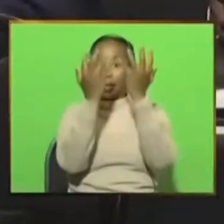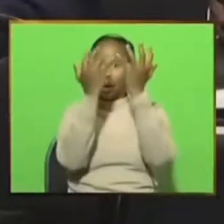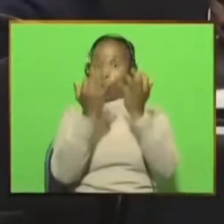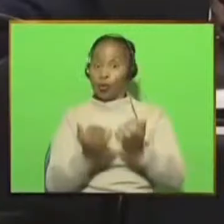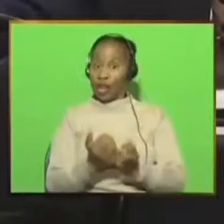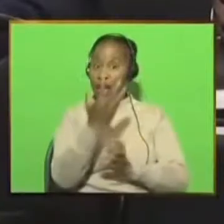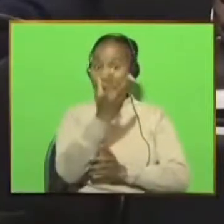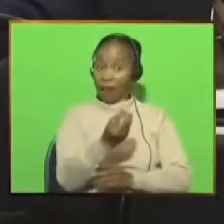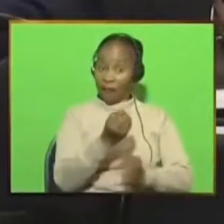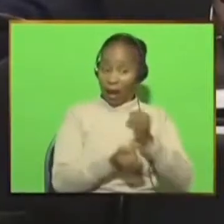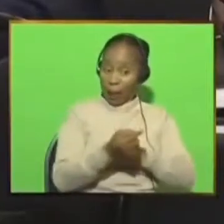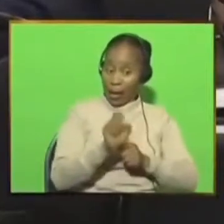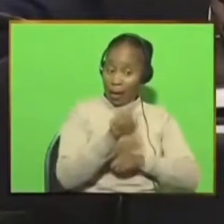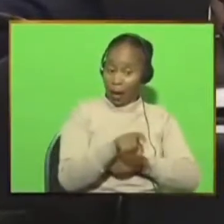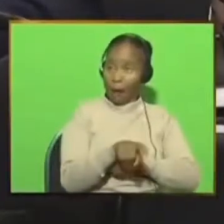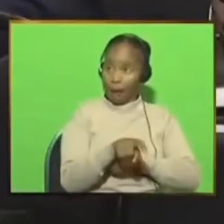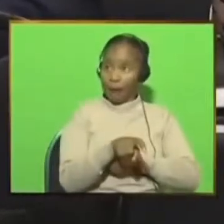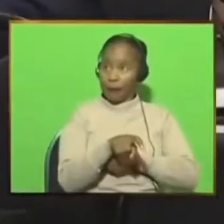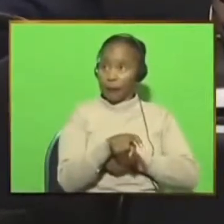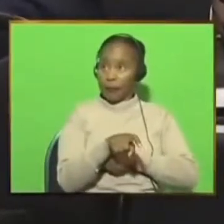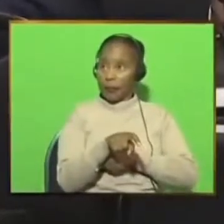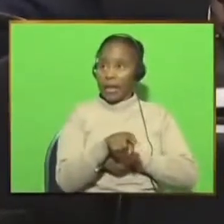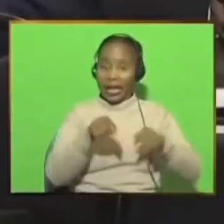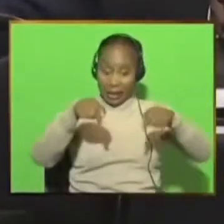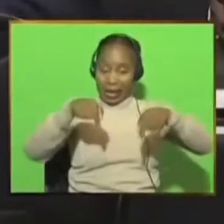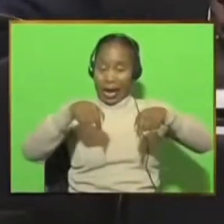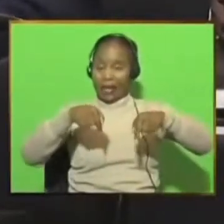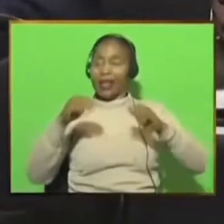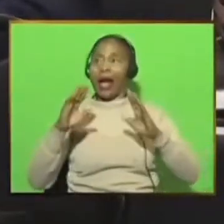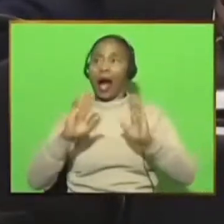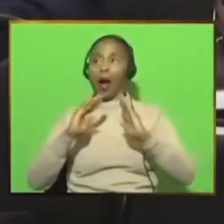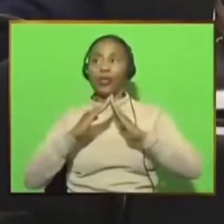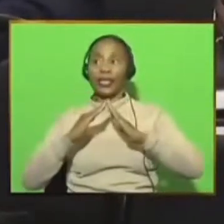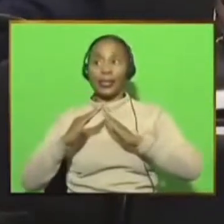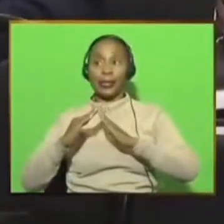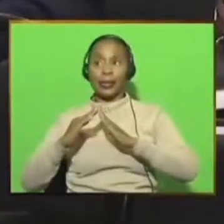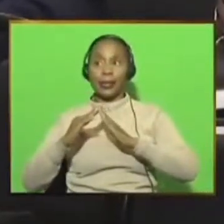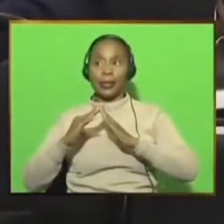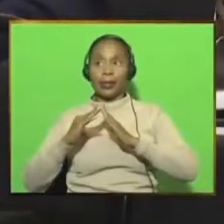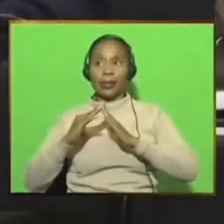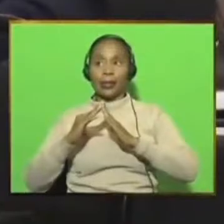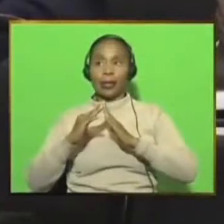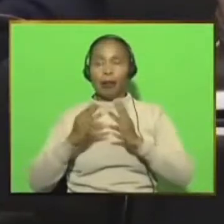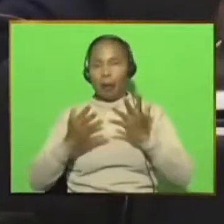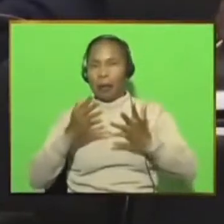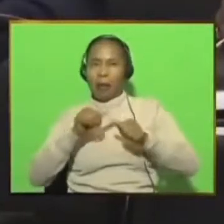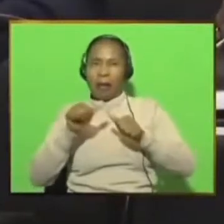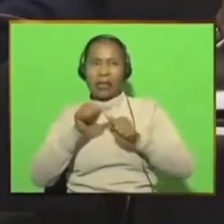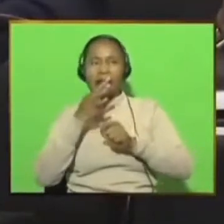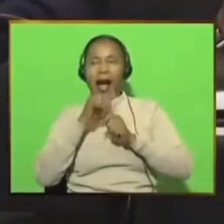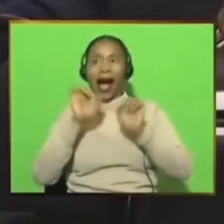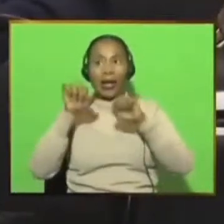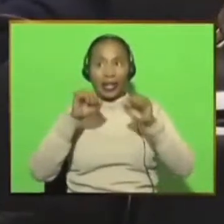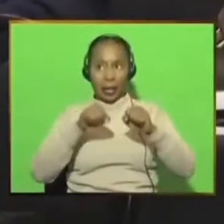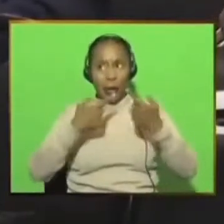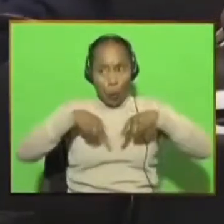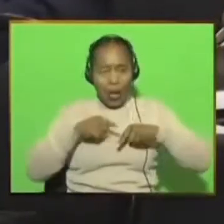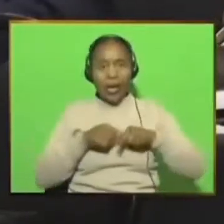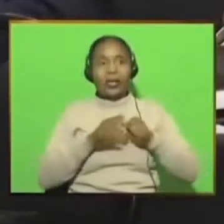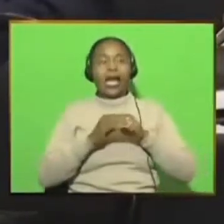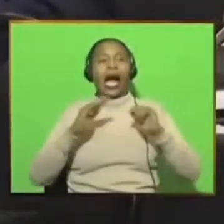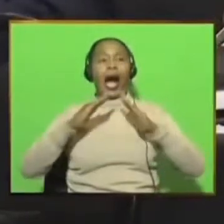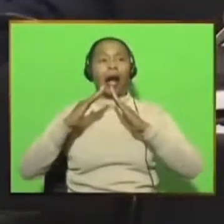Thank you. Thank you very much. The floor is yours. Thank you very much. Chief Justice, some of us, you can't see Honorable us, who are Chief behind Justice.